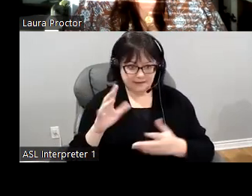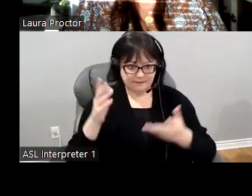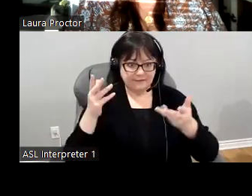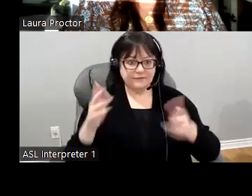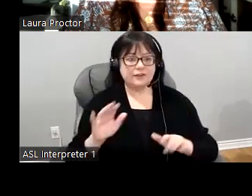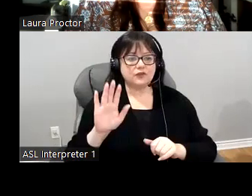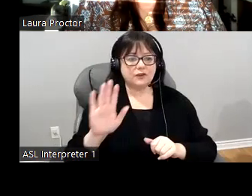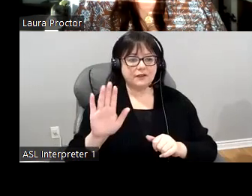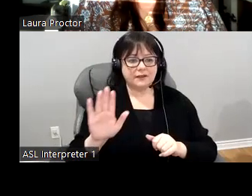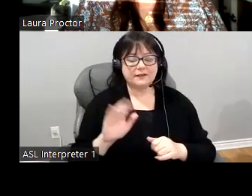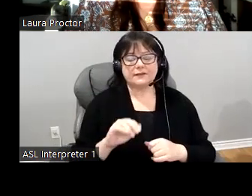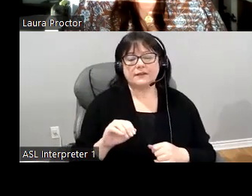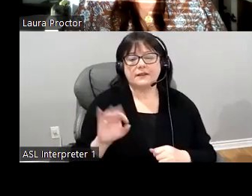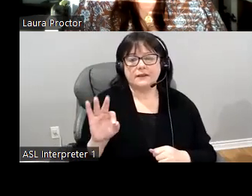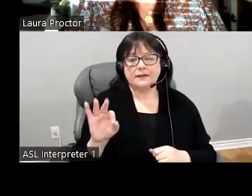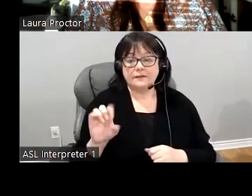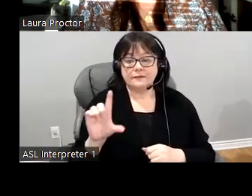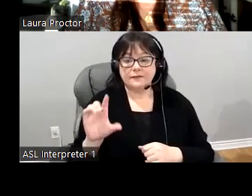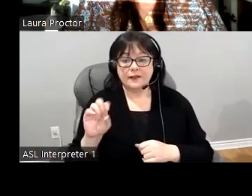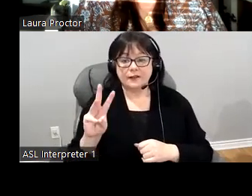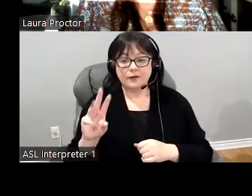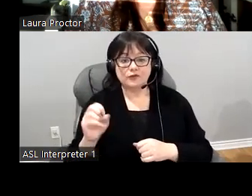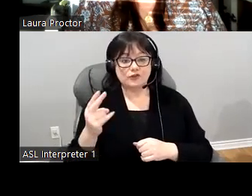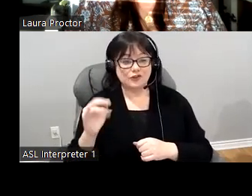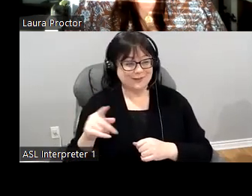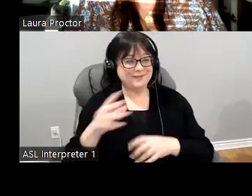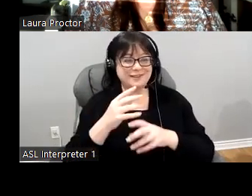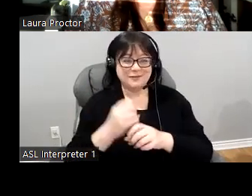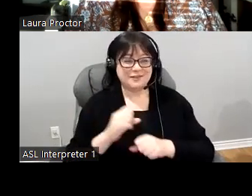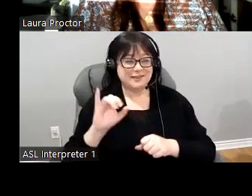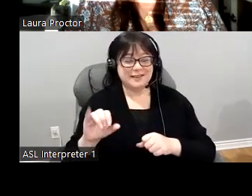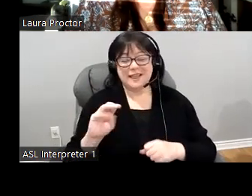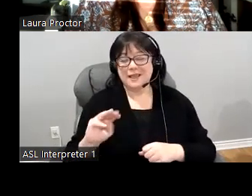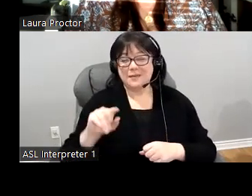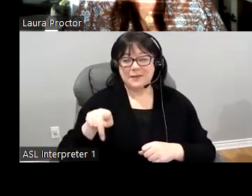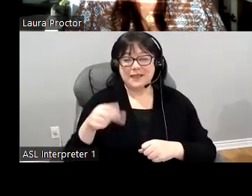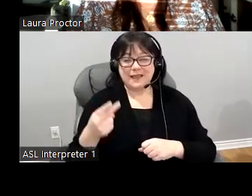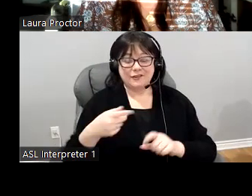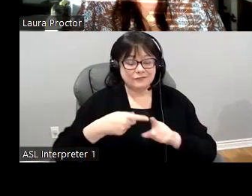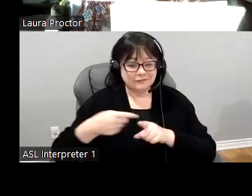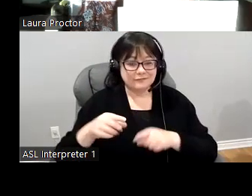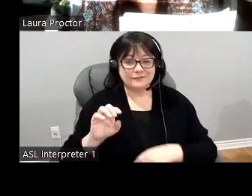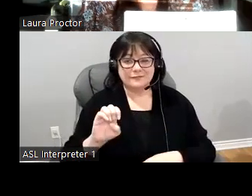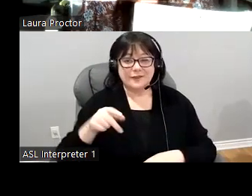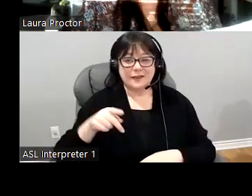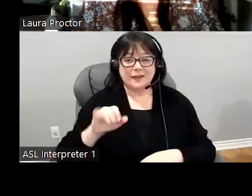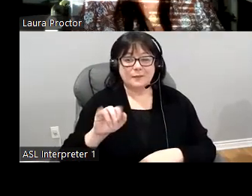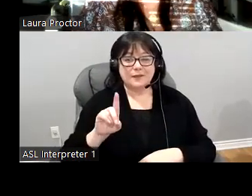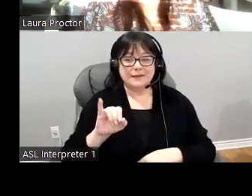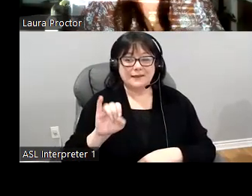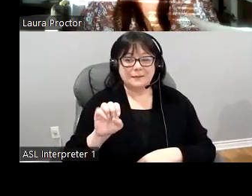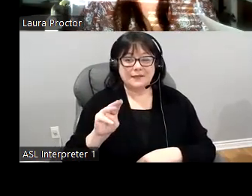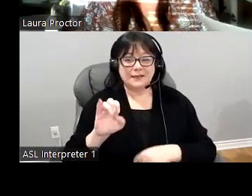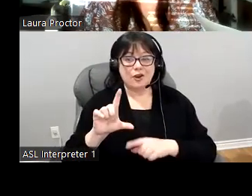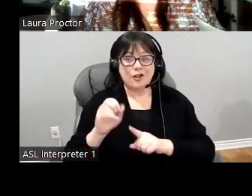Weill Cornell Medical College and his MPH in epidemiology from UCLA. If you want to see Dr. Rosen's